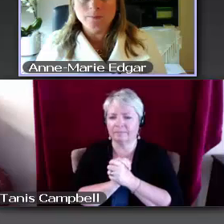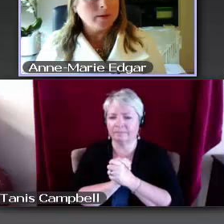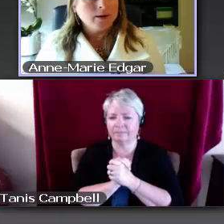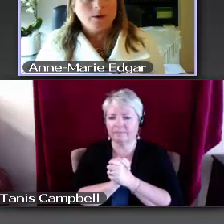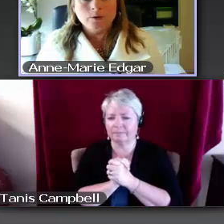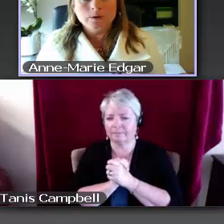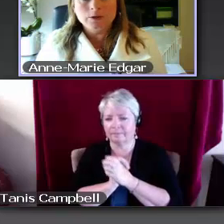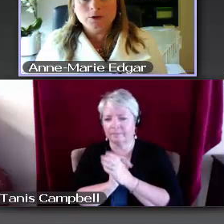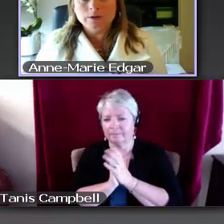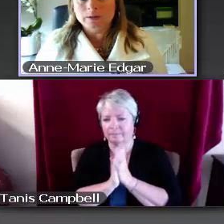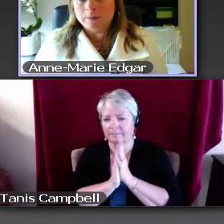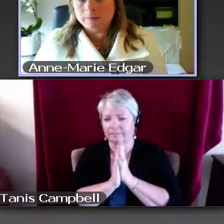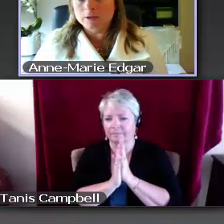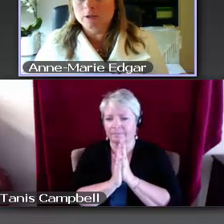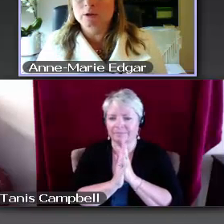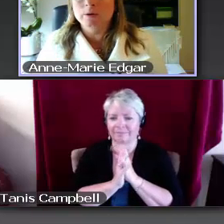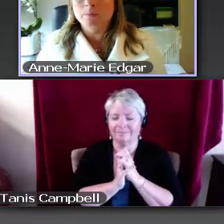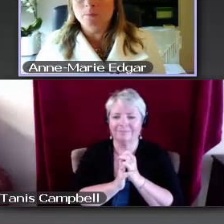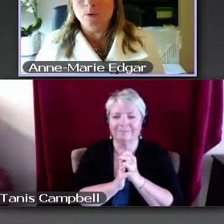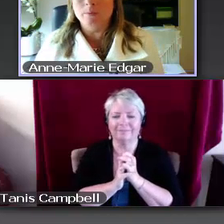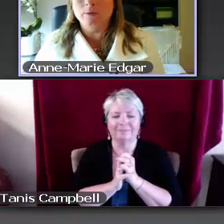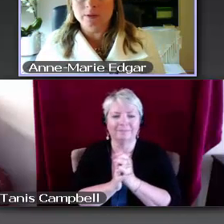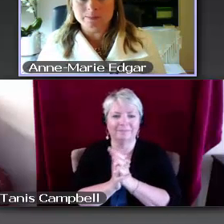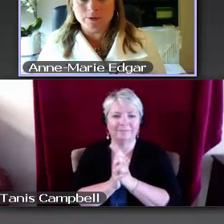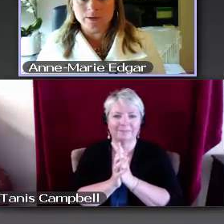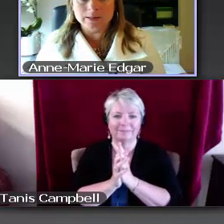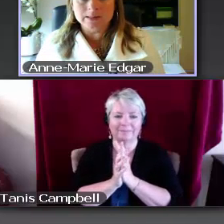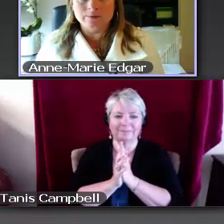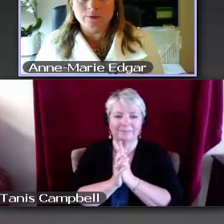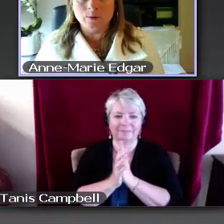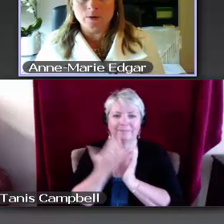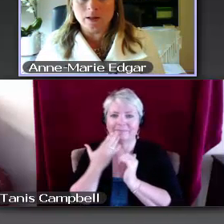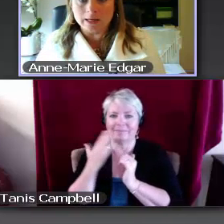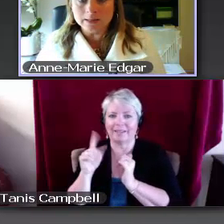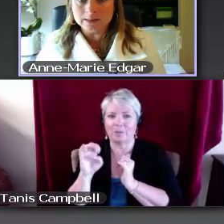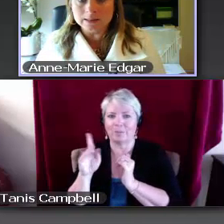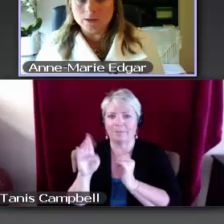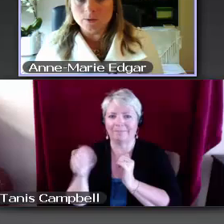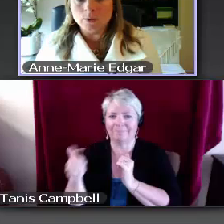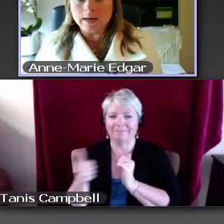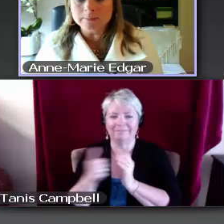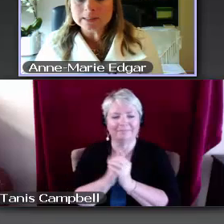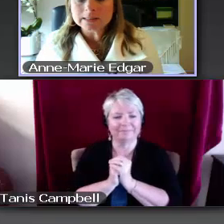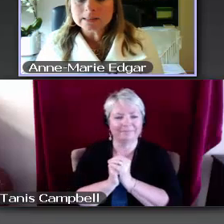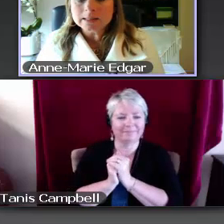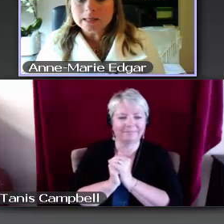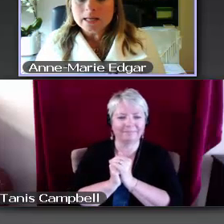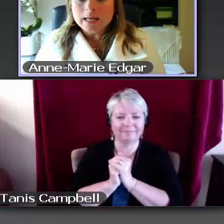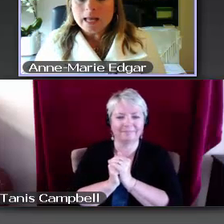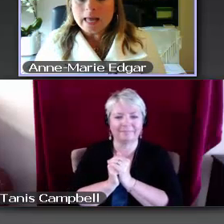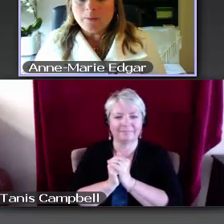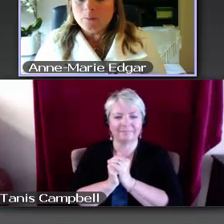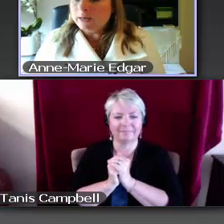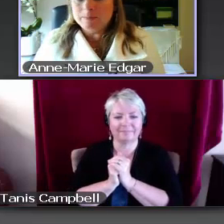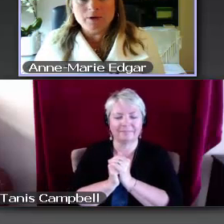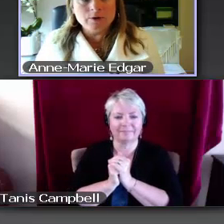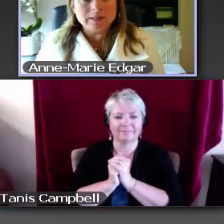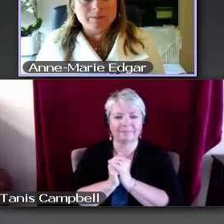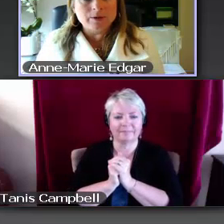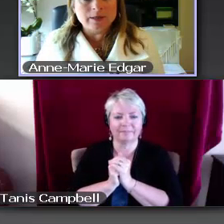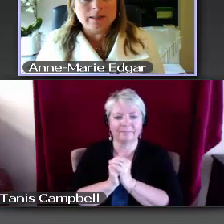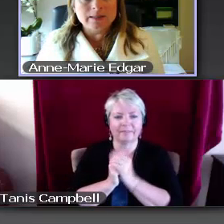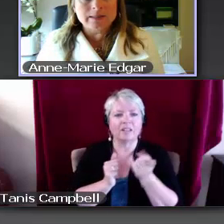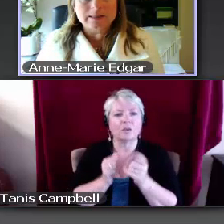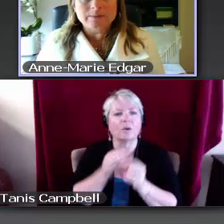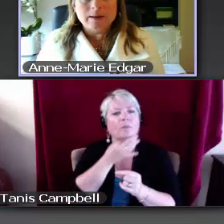practitioner in the room who's interested maybe to learn more about the experience of their own clients in our programs. What has been